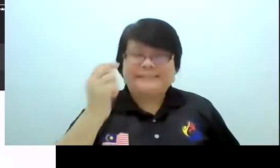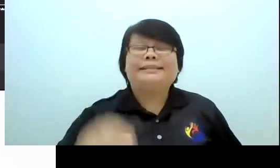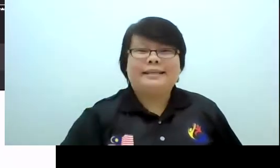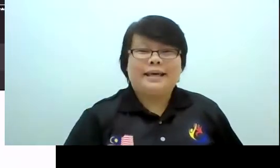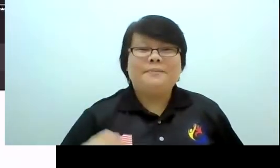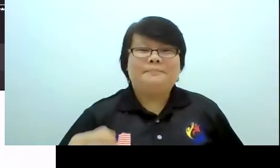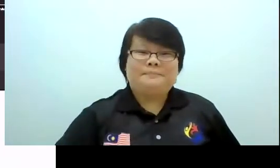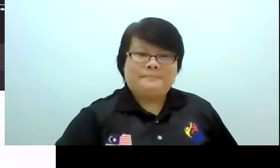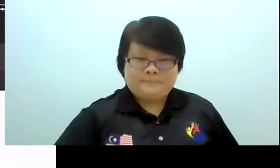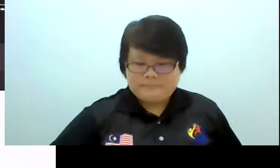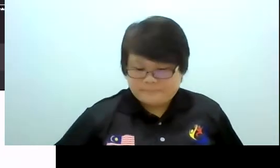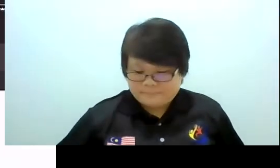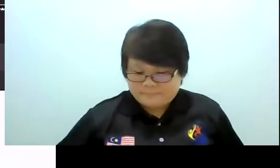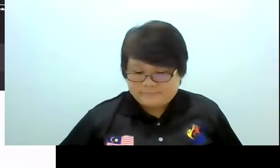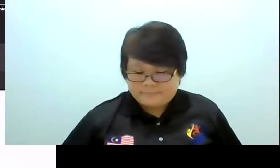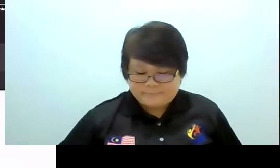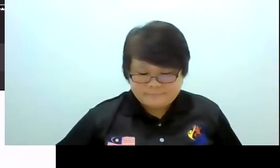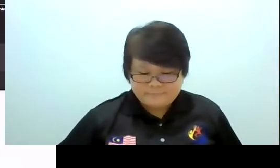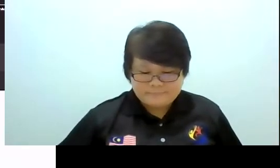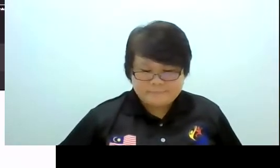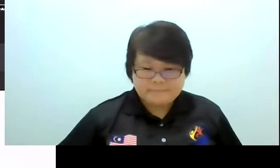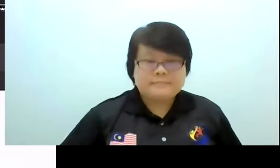glass, okay?